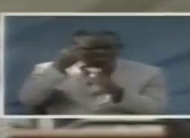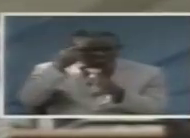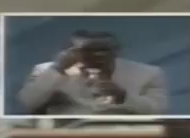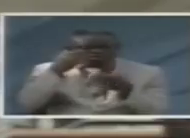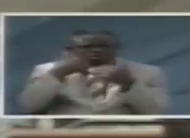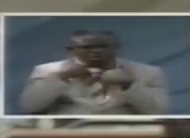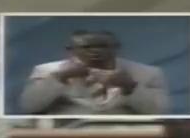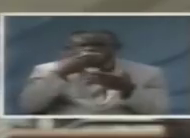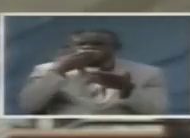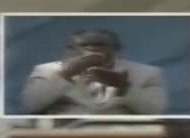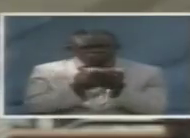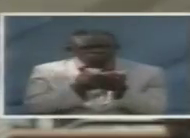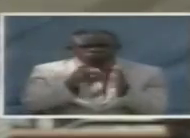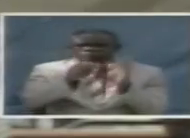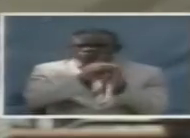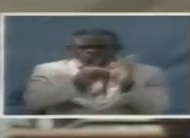has been pursuing.